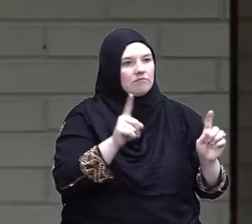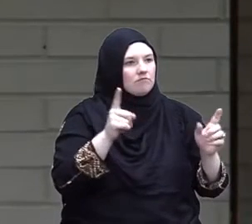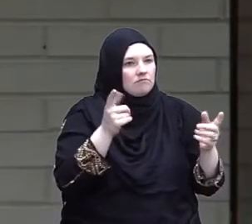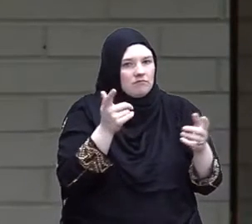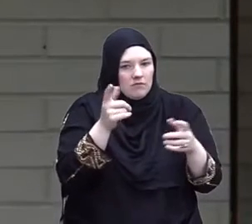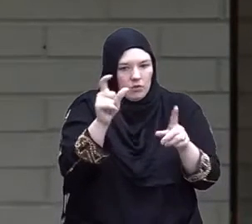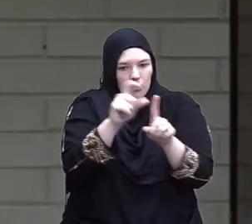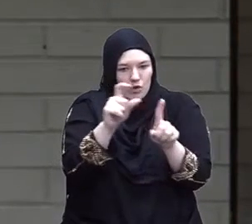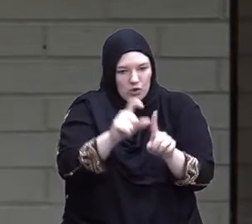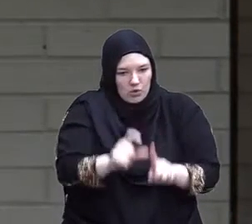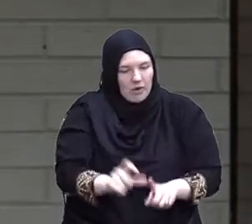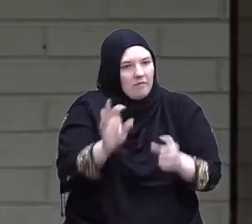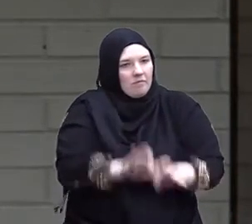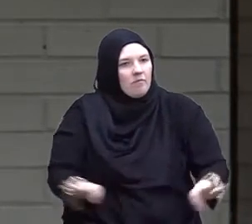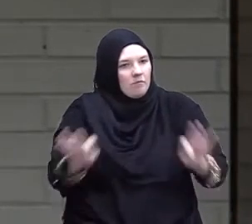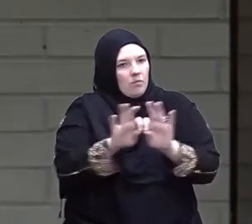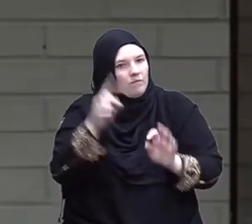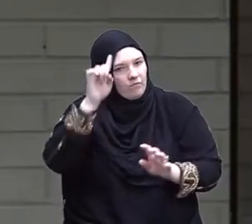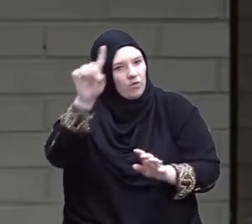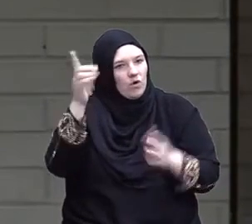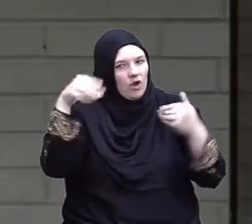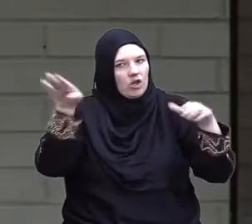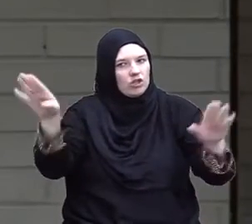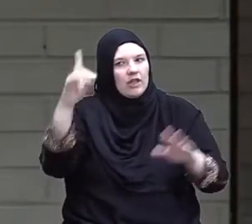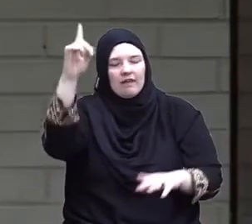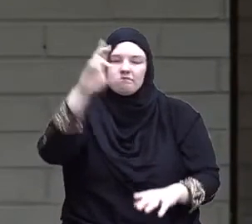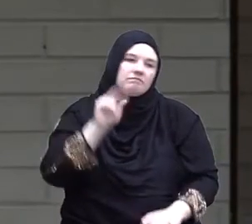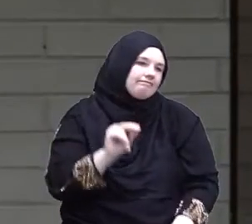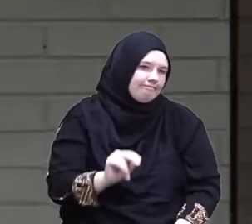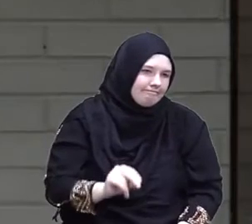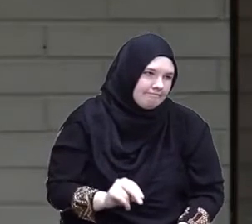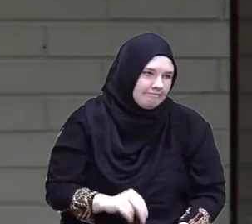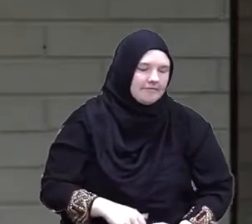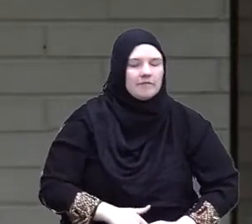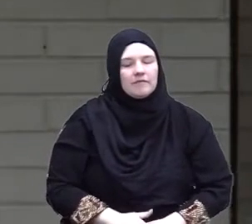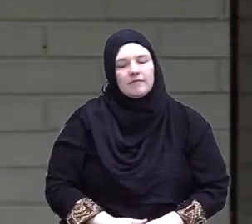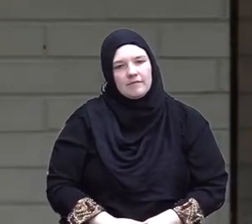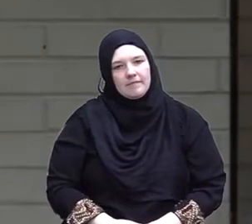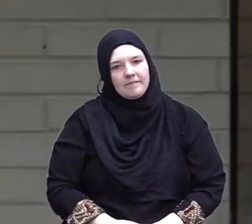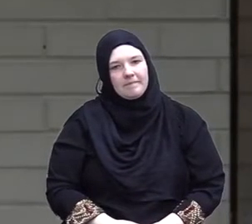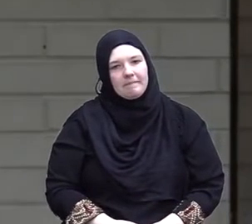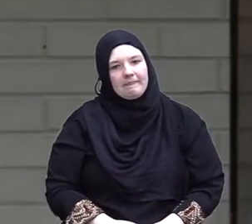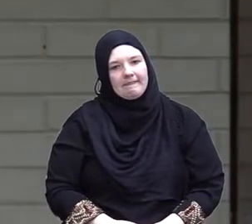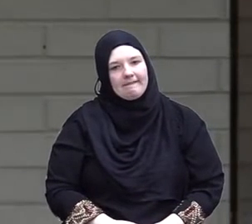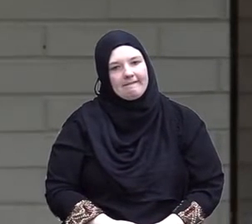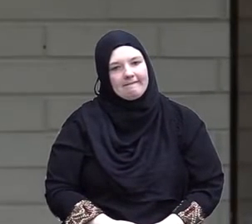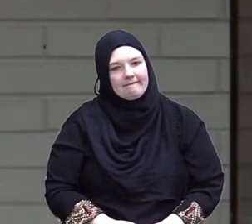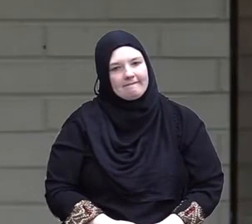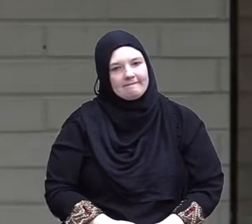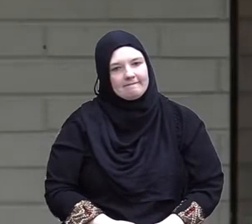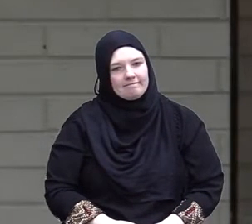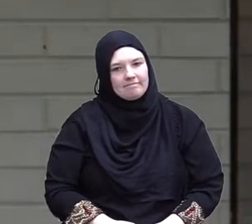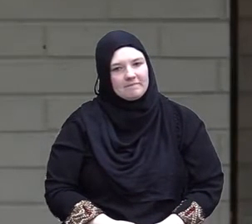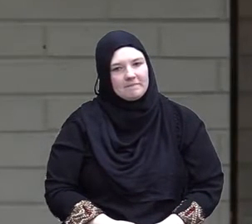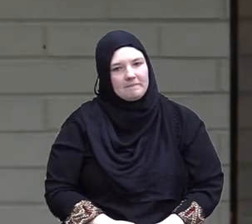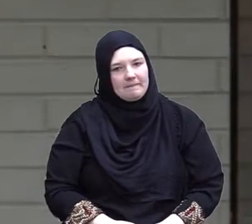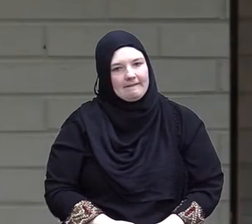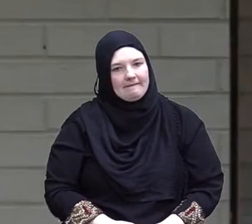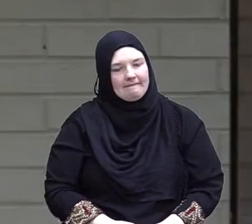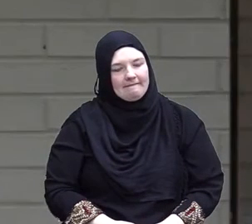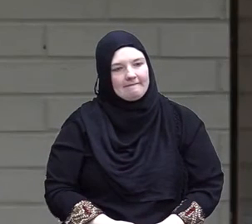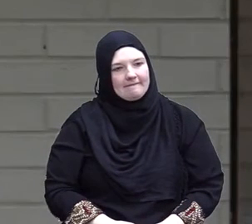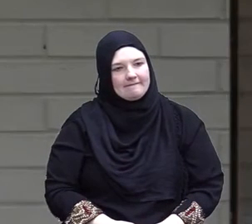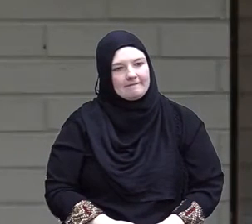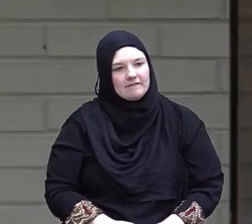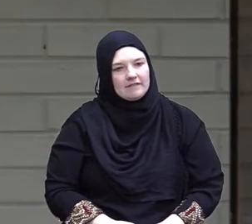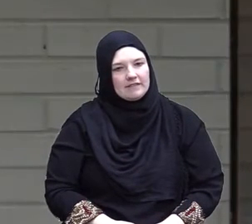would succeed each other generation after generation and come to submit to me voluntarily. You